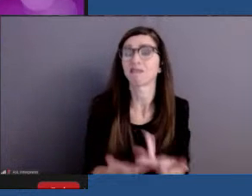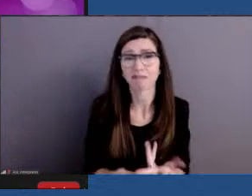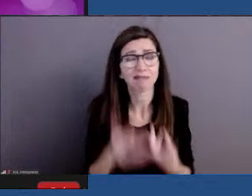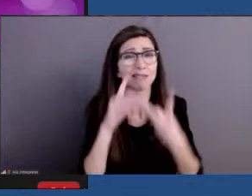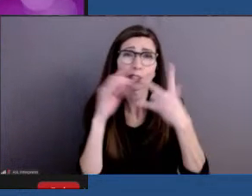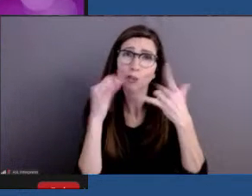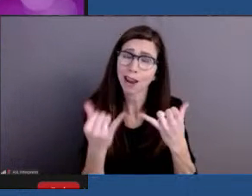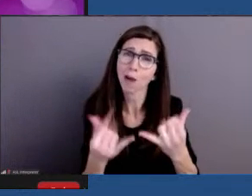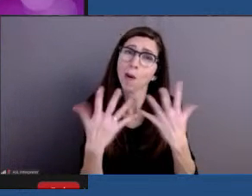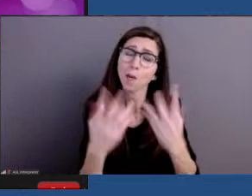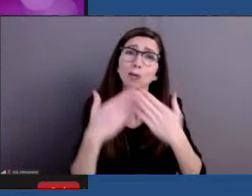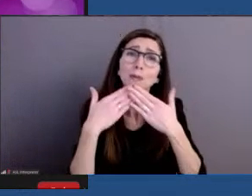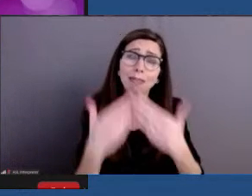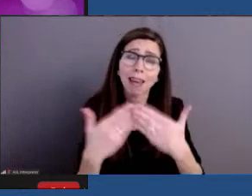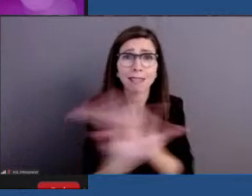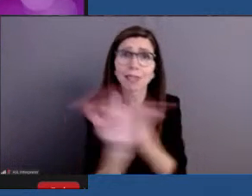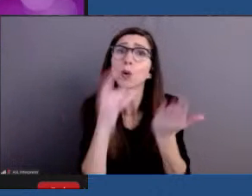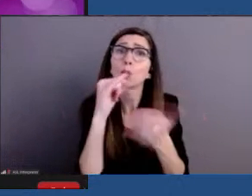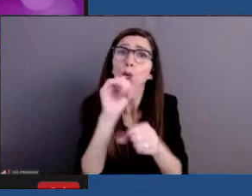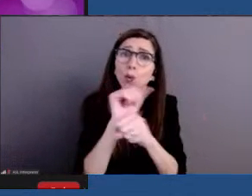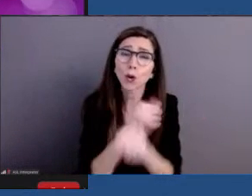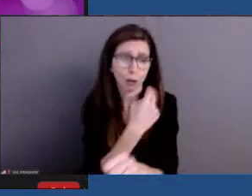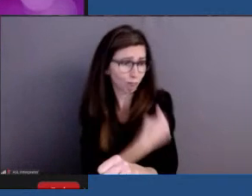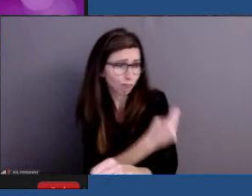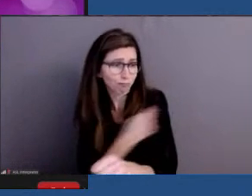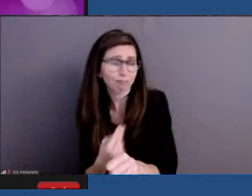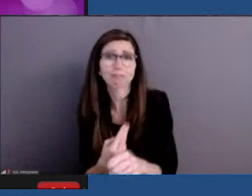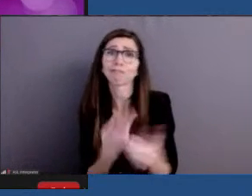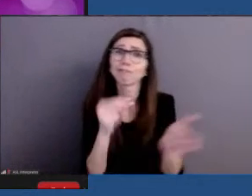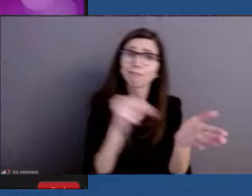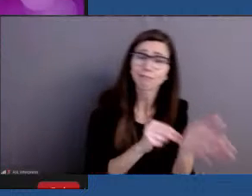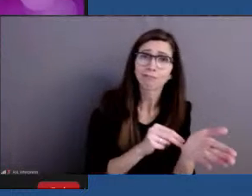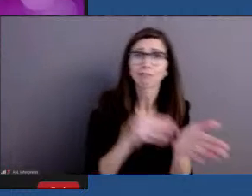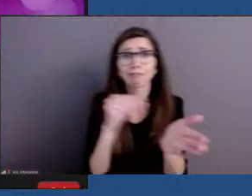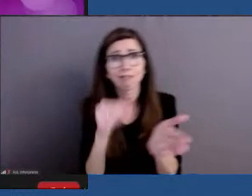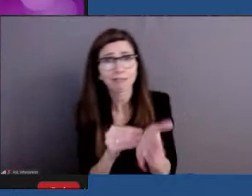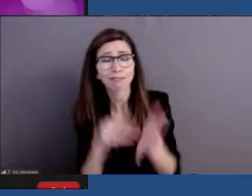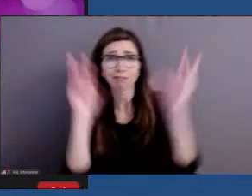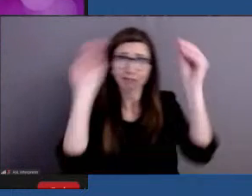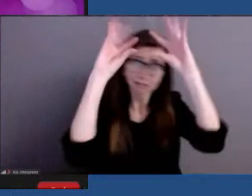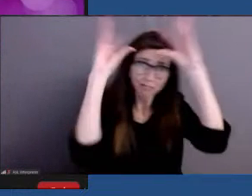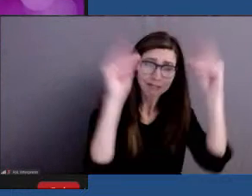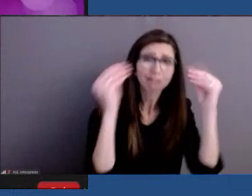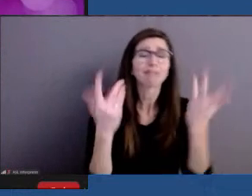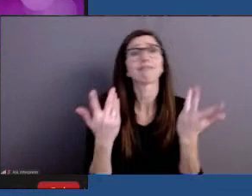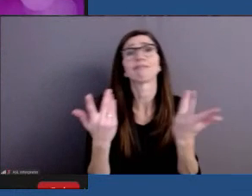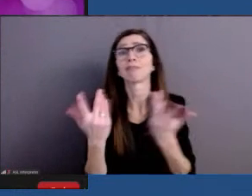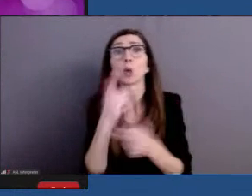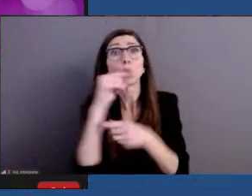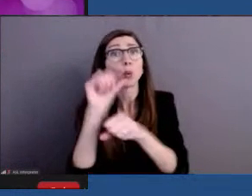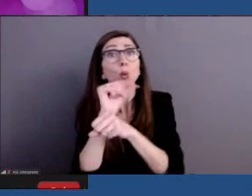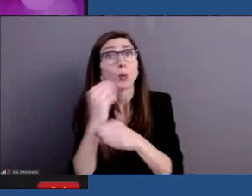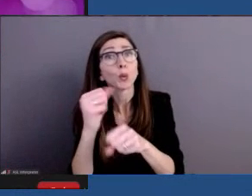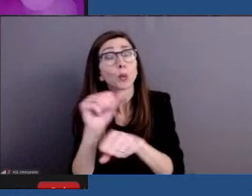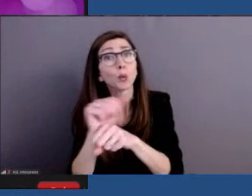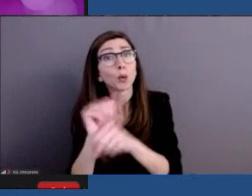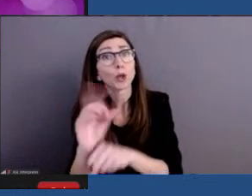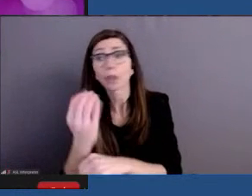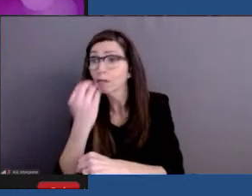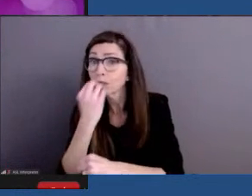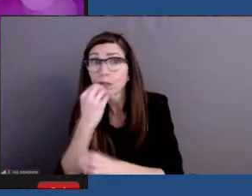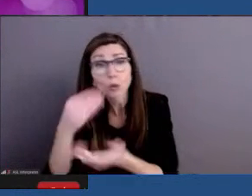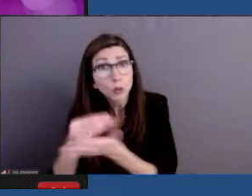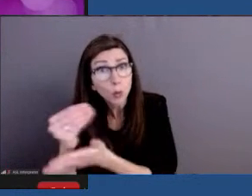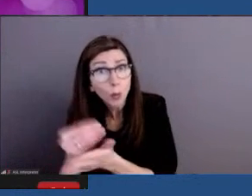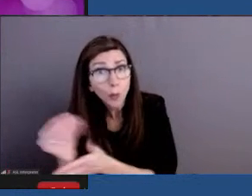serving and working on our front lines, our first responders, our medical professionals, our grocery store employees, our delivery drivers,